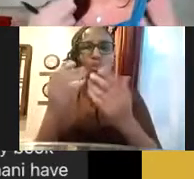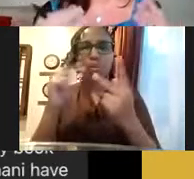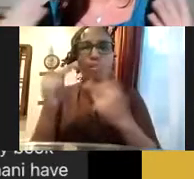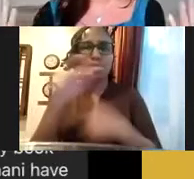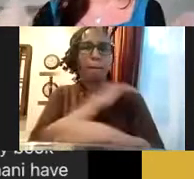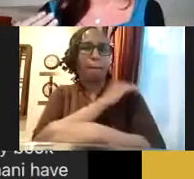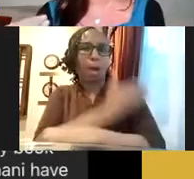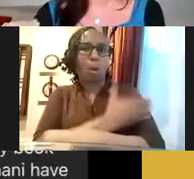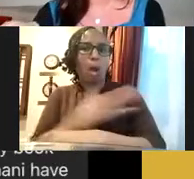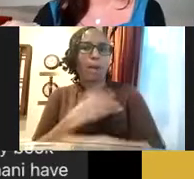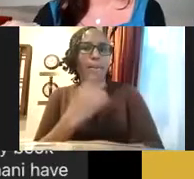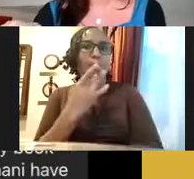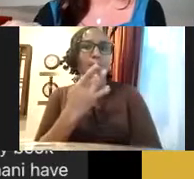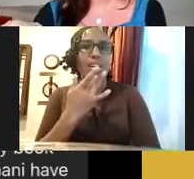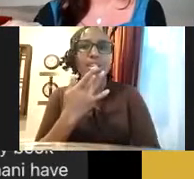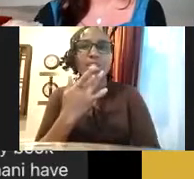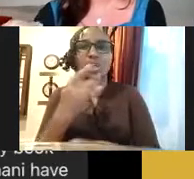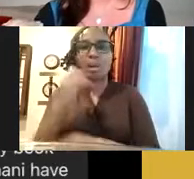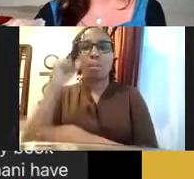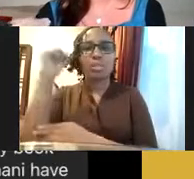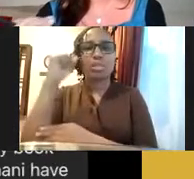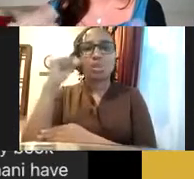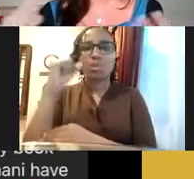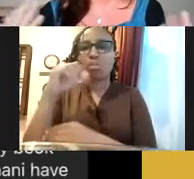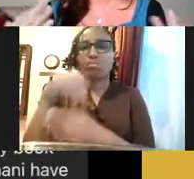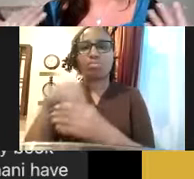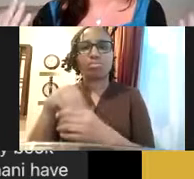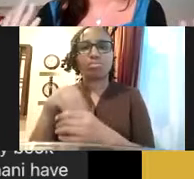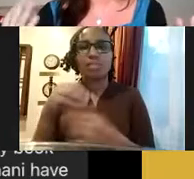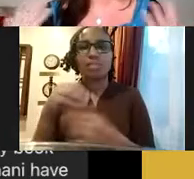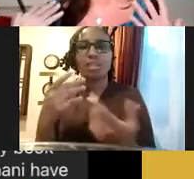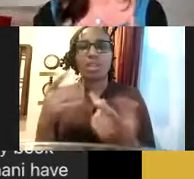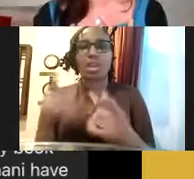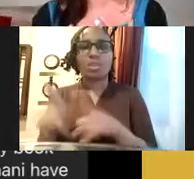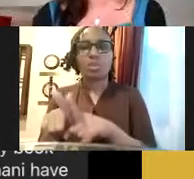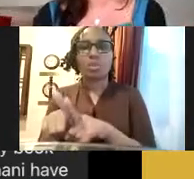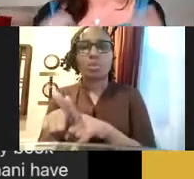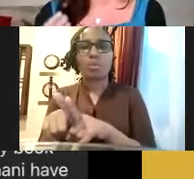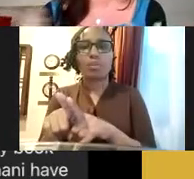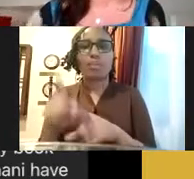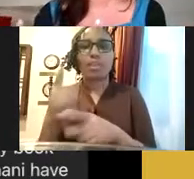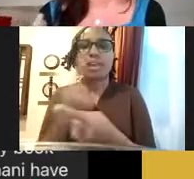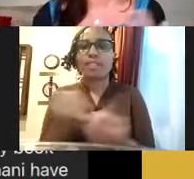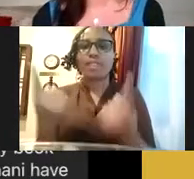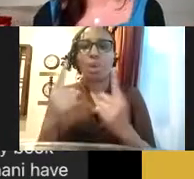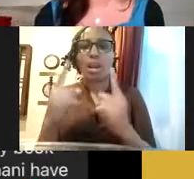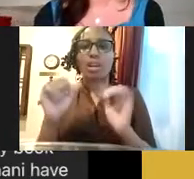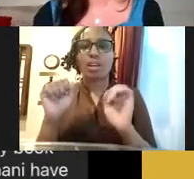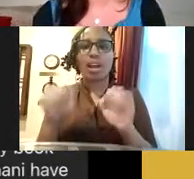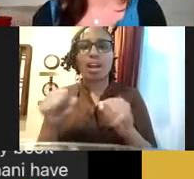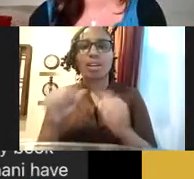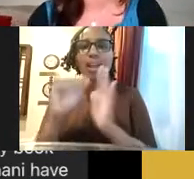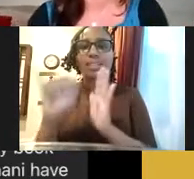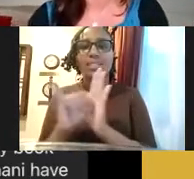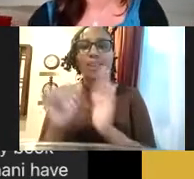privilege, you know, political corruption, that, yeah, like everyone can identify with